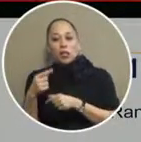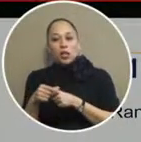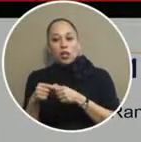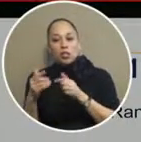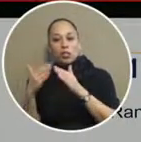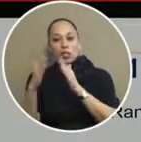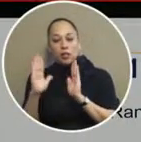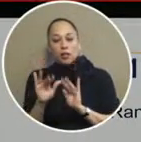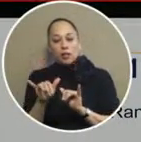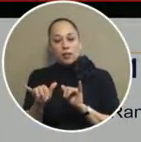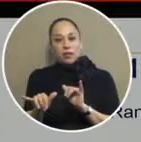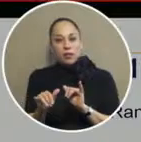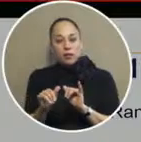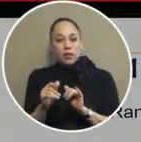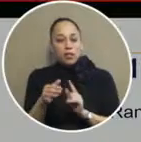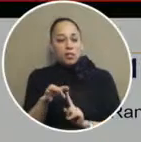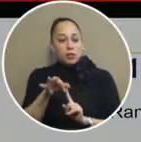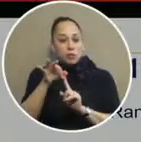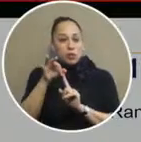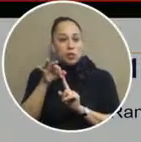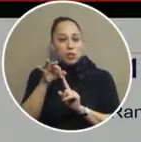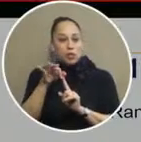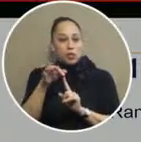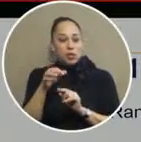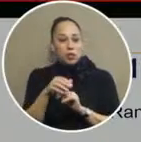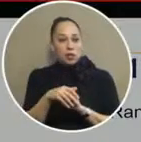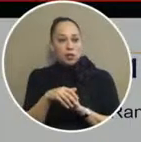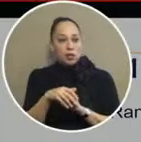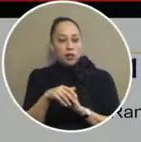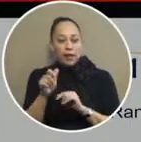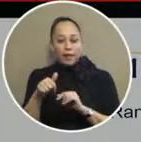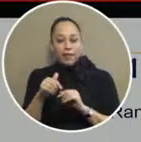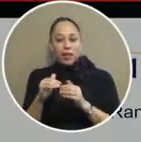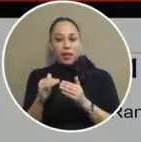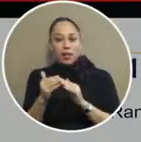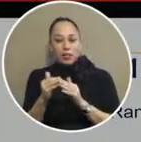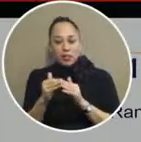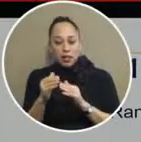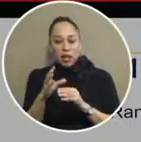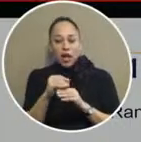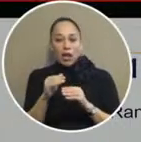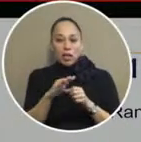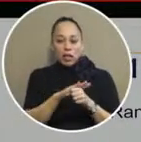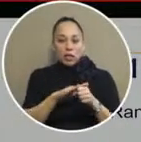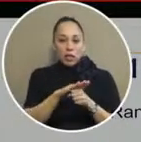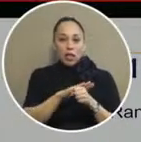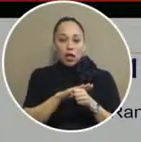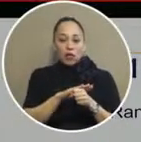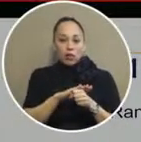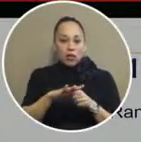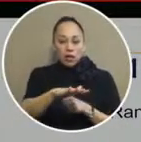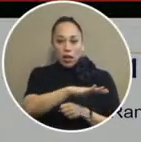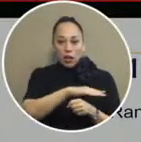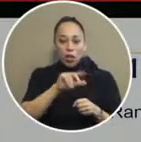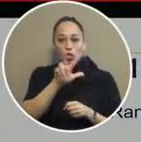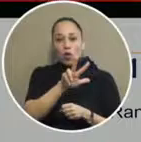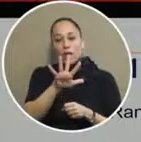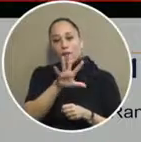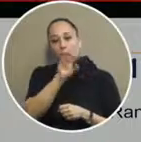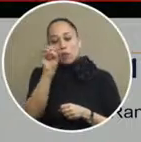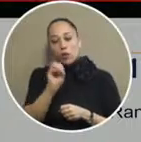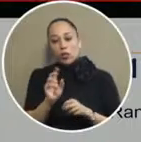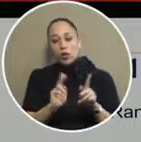households, especially in the outskirts of the city and in the county areas. 35%